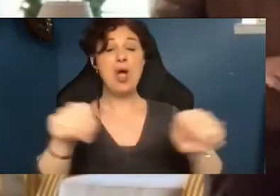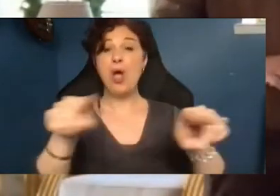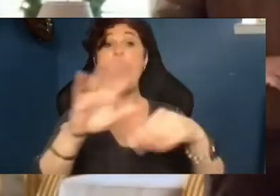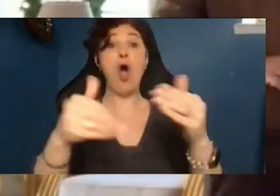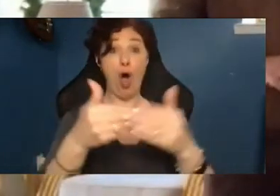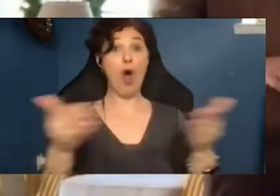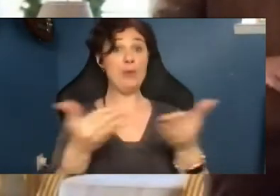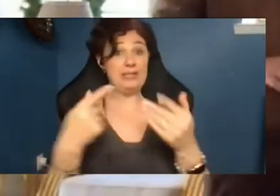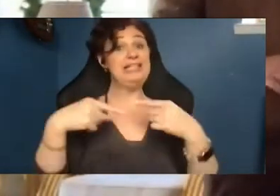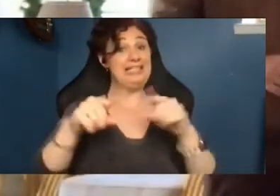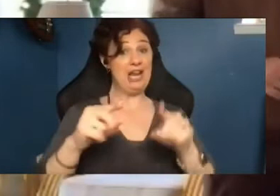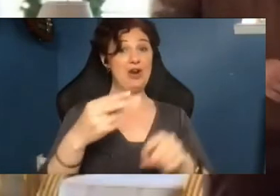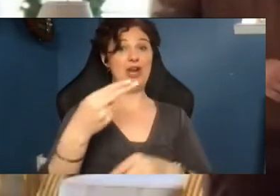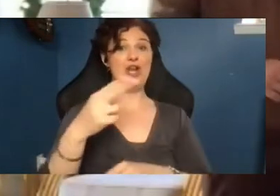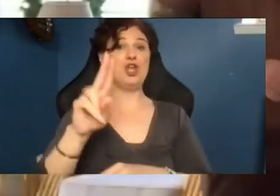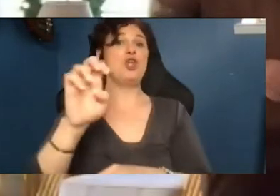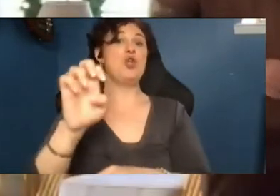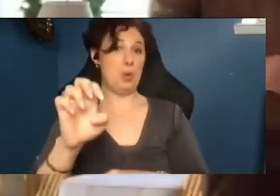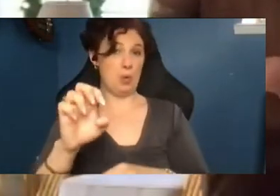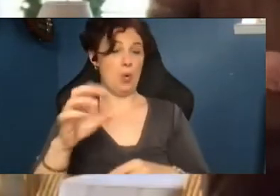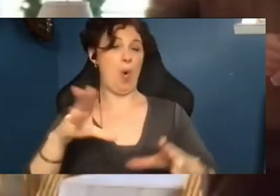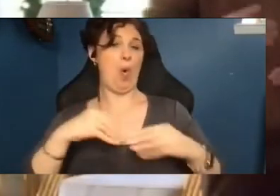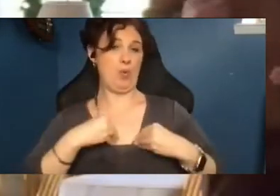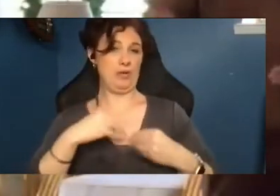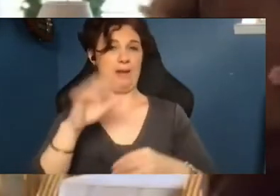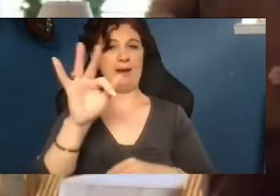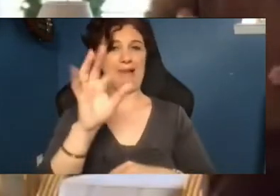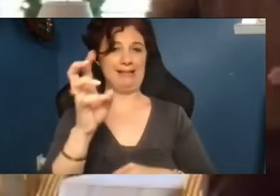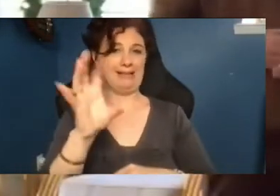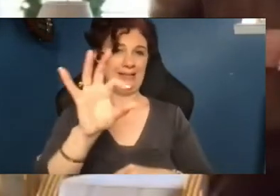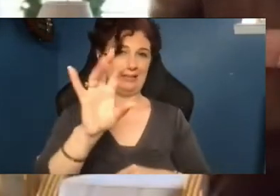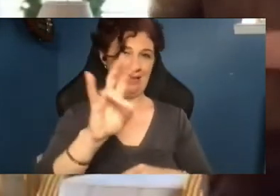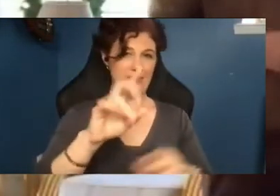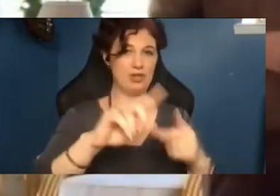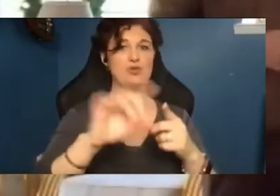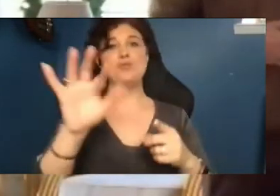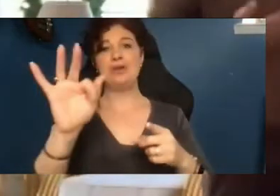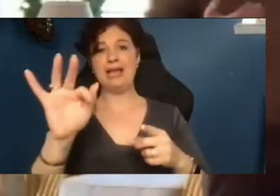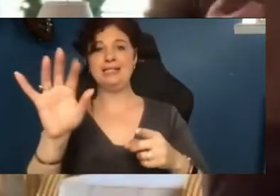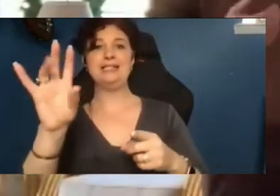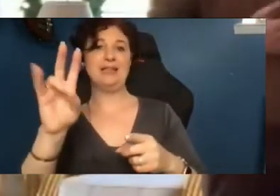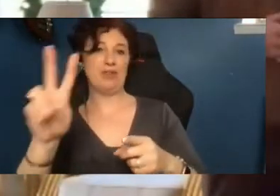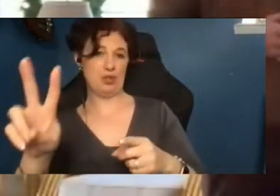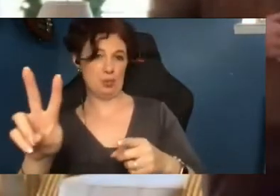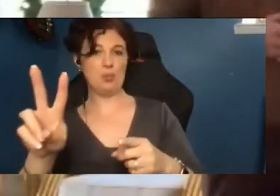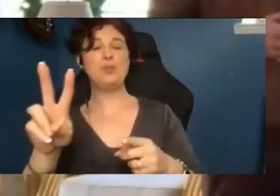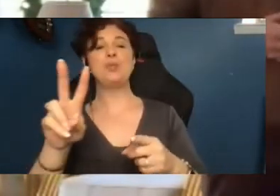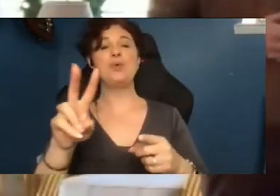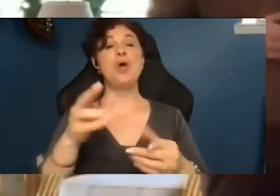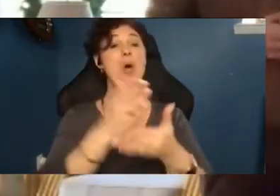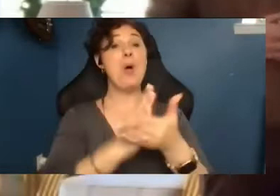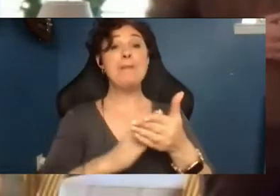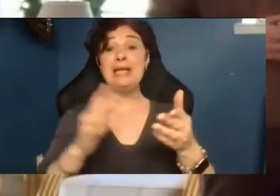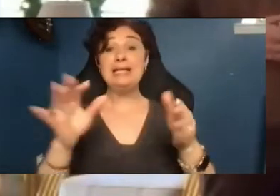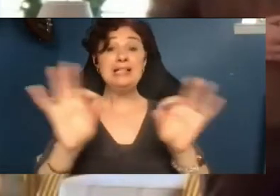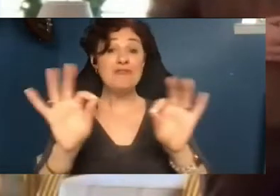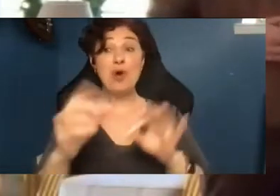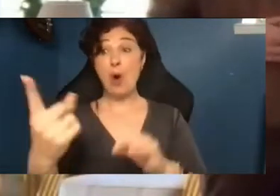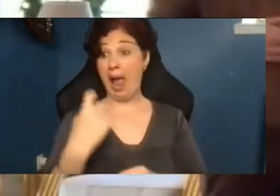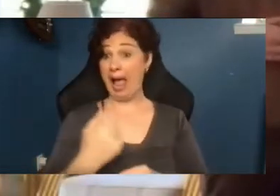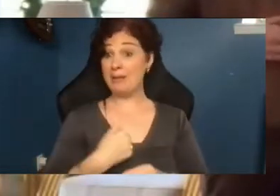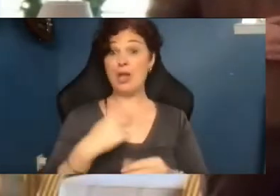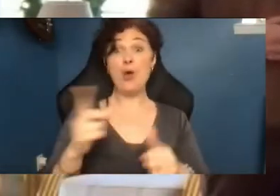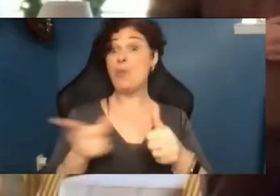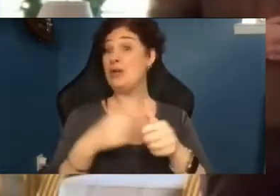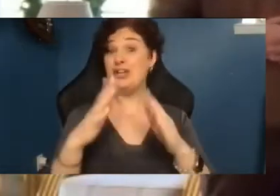was here during the Hughes ownership of 1967 to 1972. I'm often asked what pieces of furniture are original in the